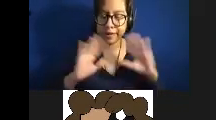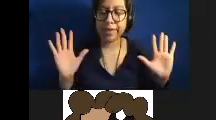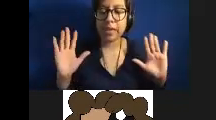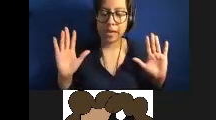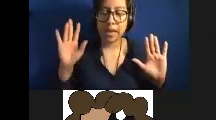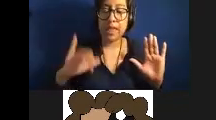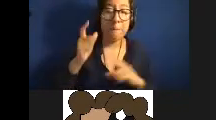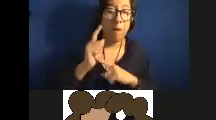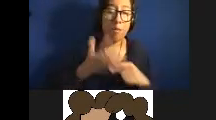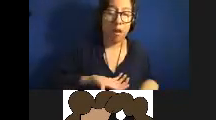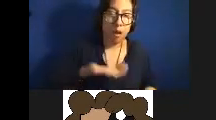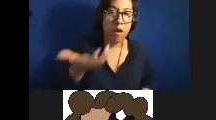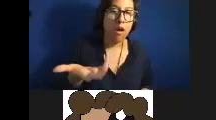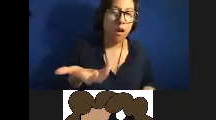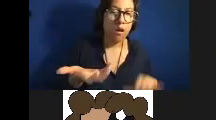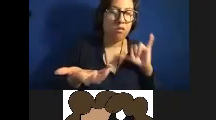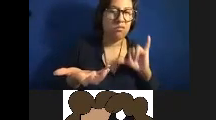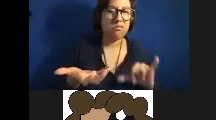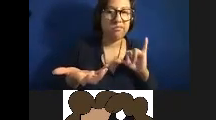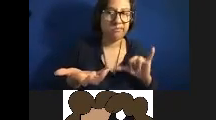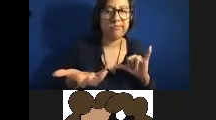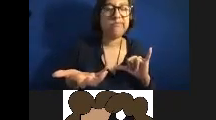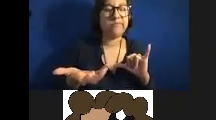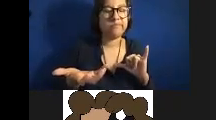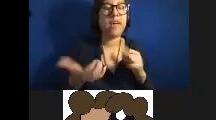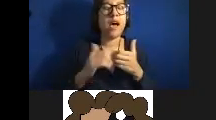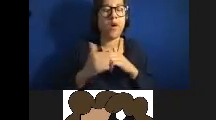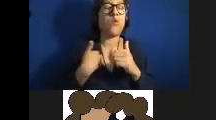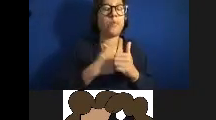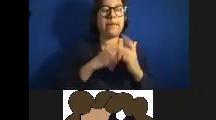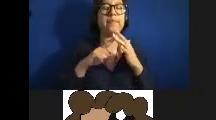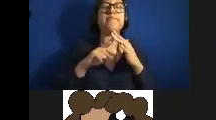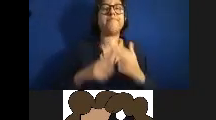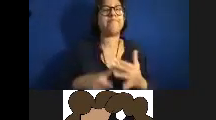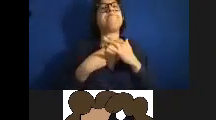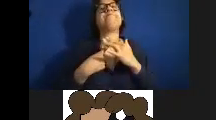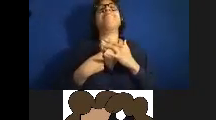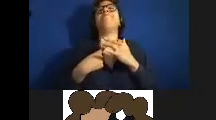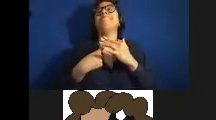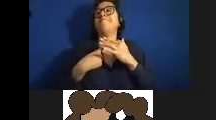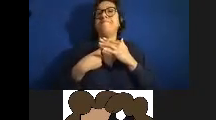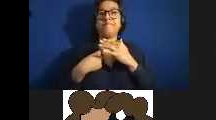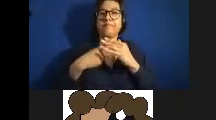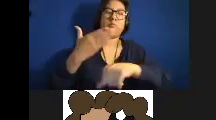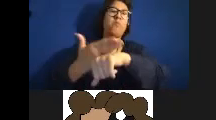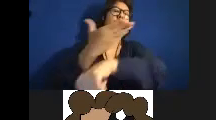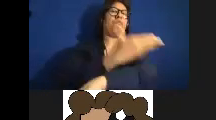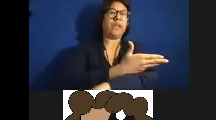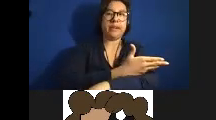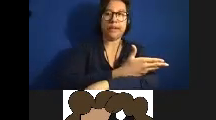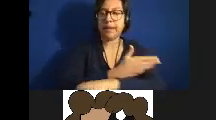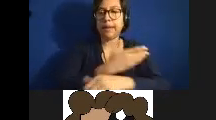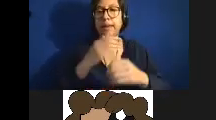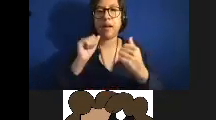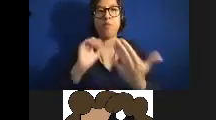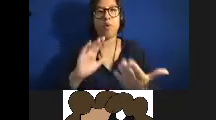understanding those things that we kind of can begin to make inroads towards, you know, changing